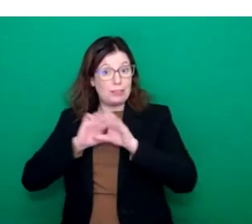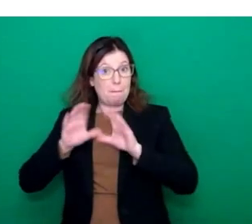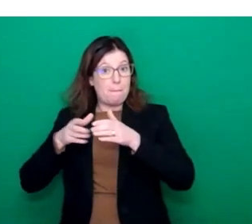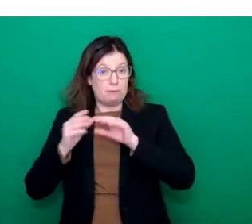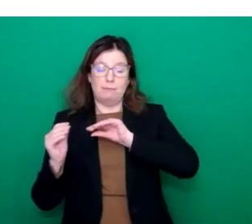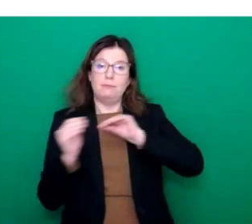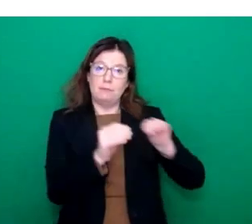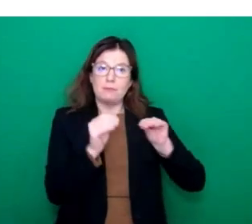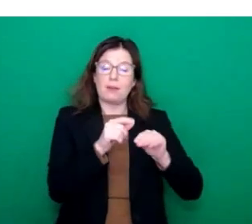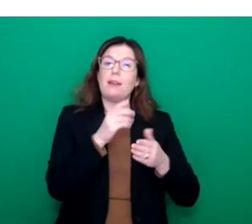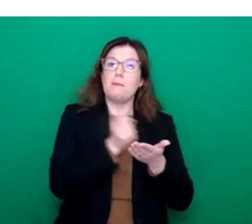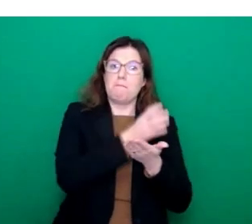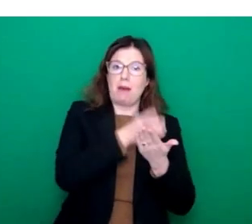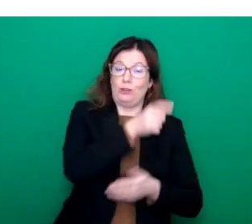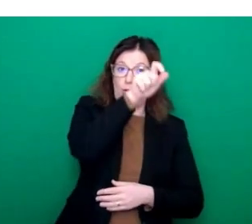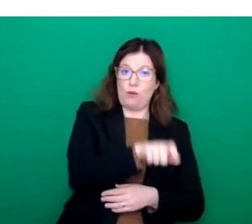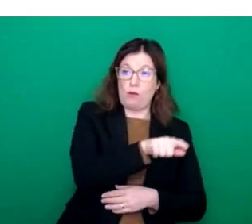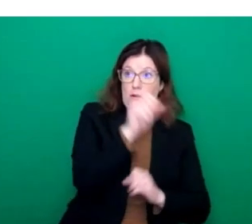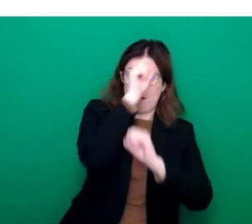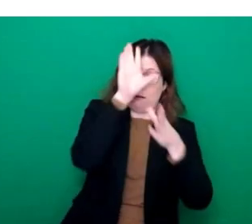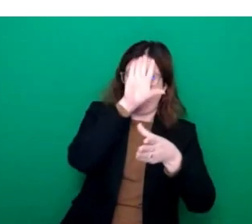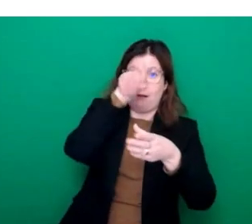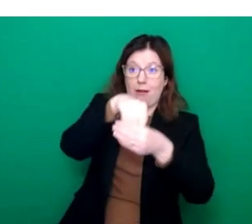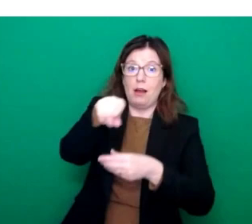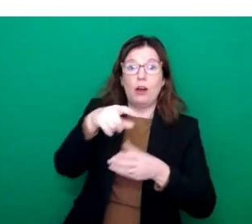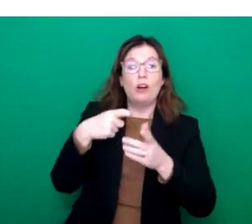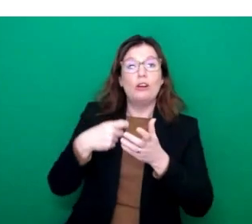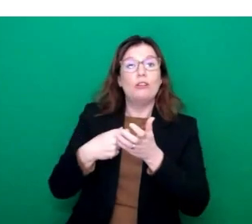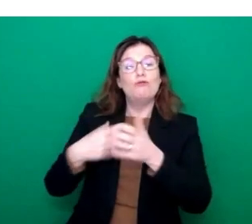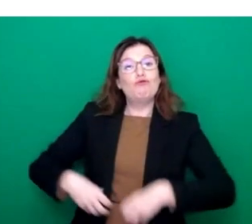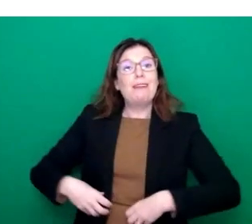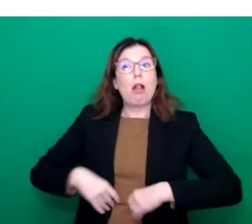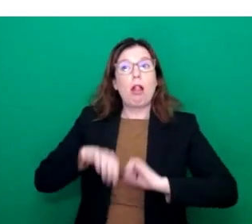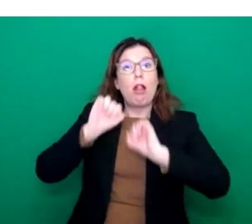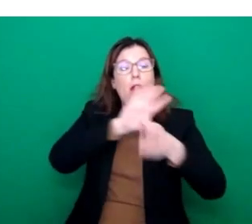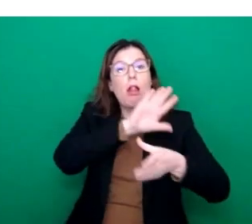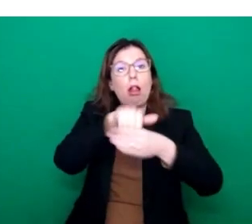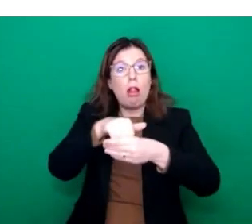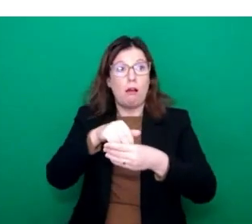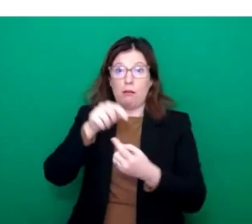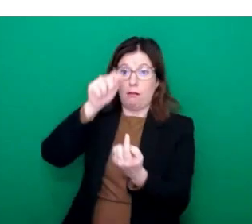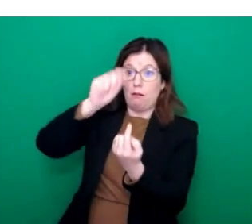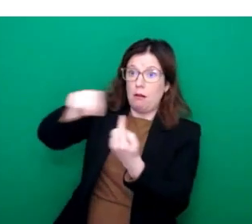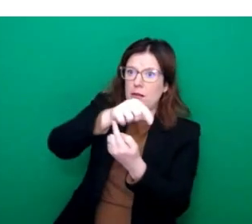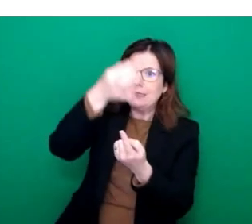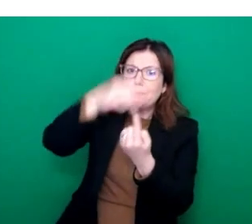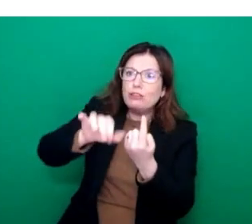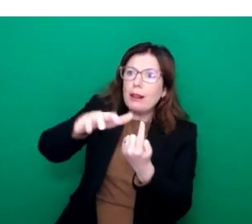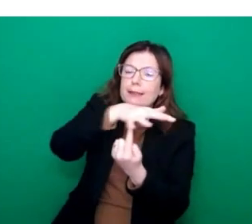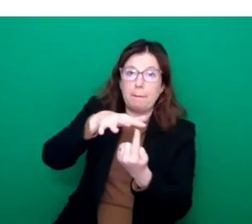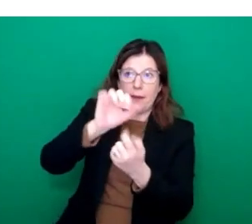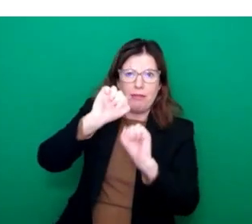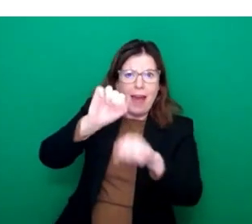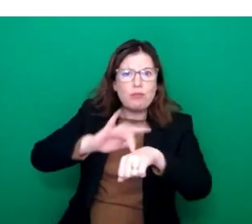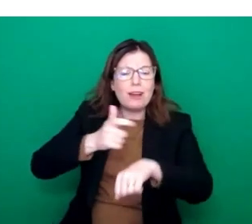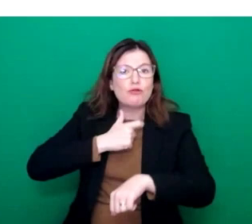role understand how to work within the renal specialism, understand different professionals within the renal specialism, and also